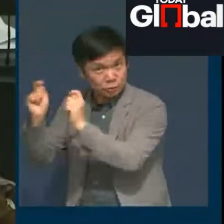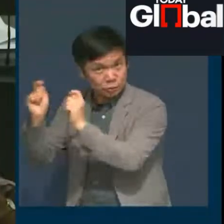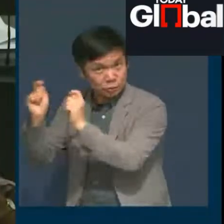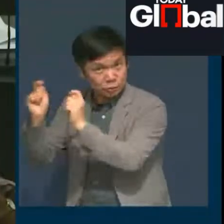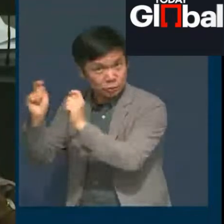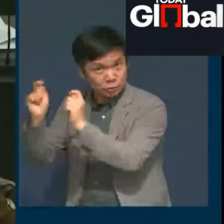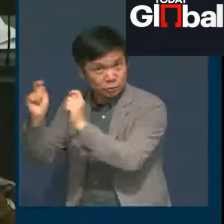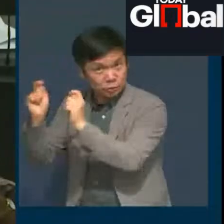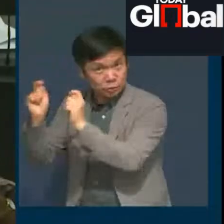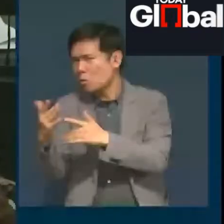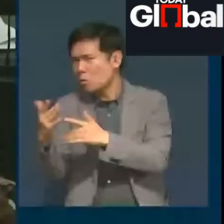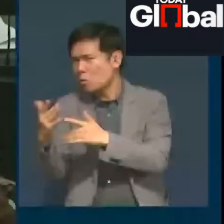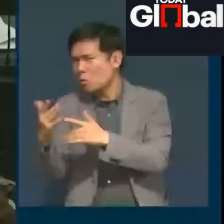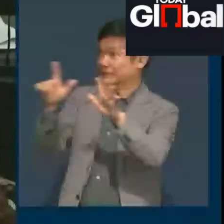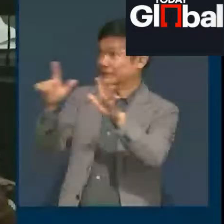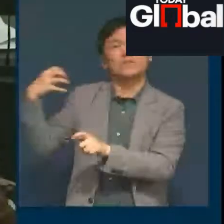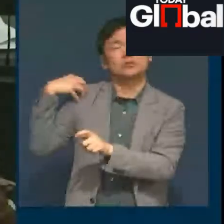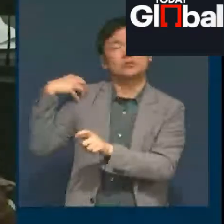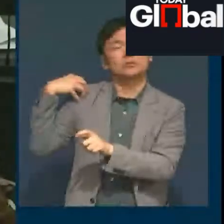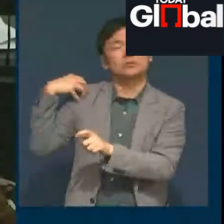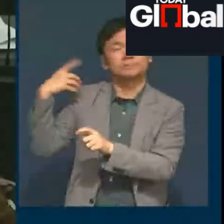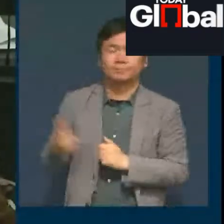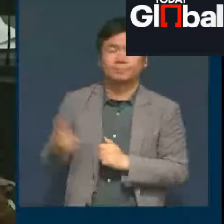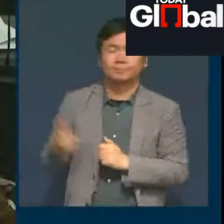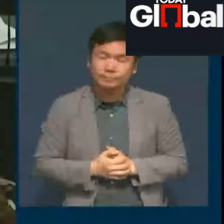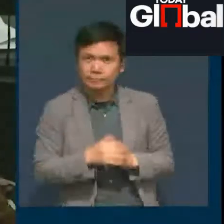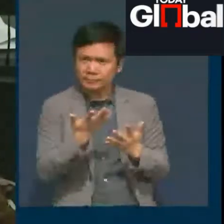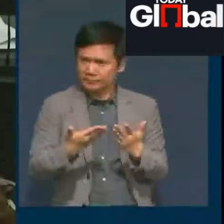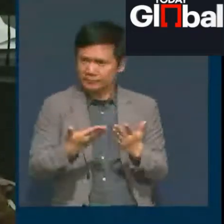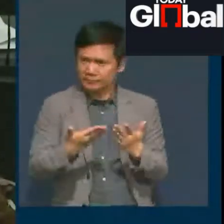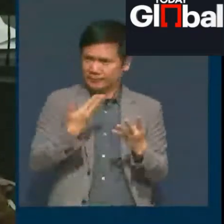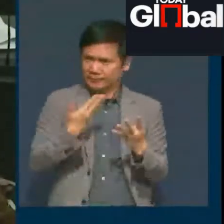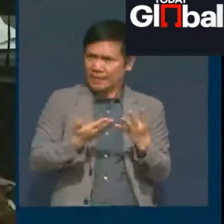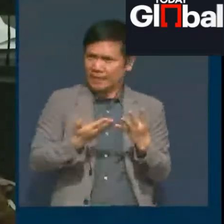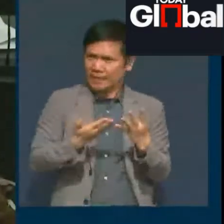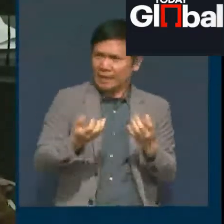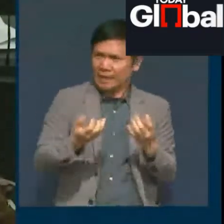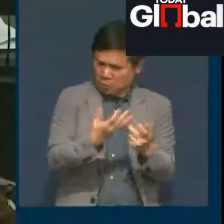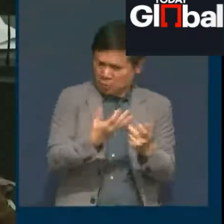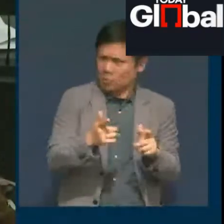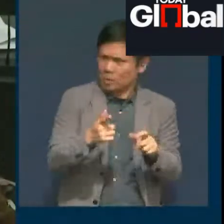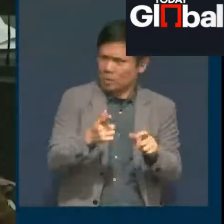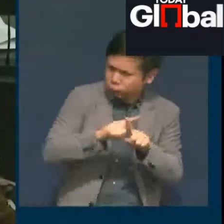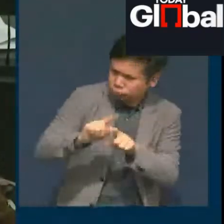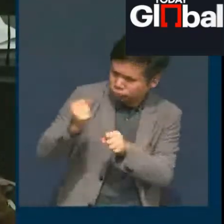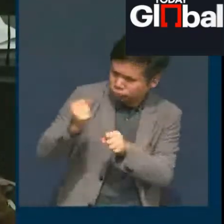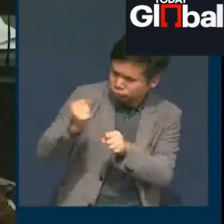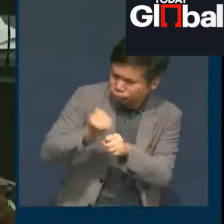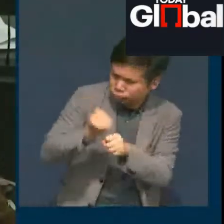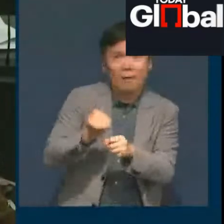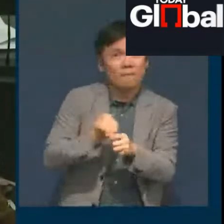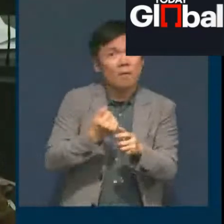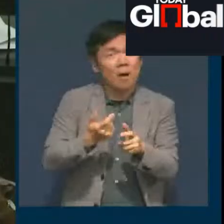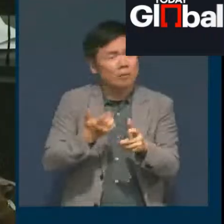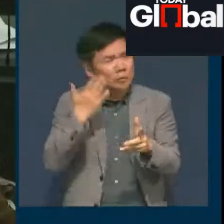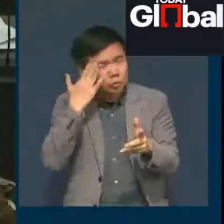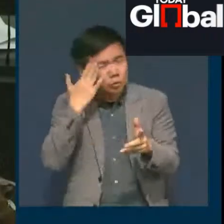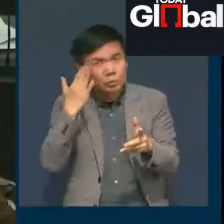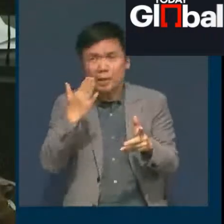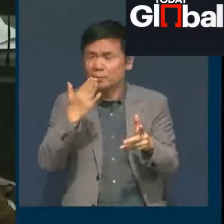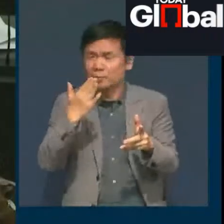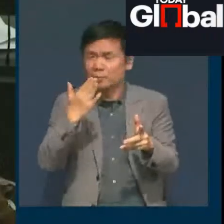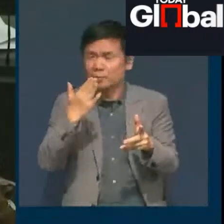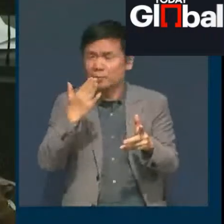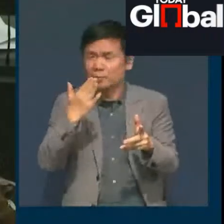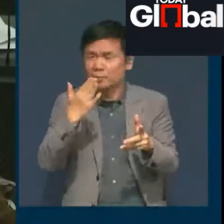list of issues, you stated that shortly a number of initiatives will be launched in order to